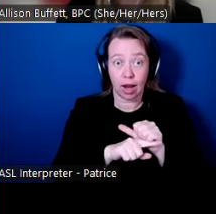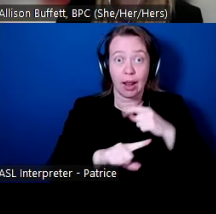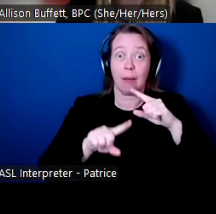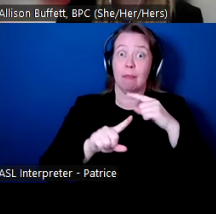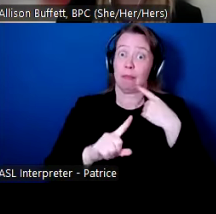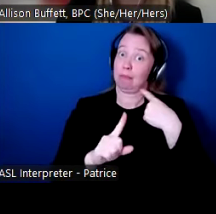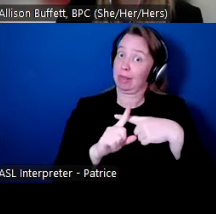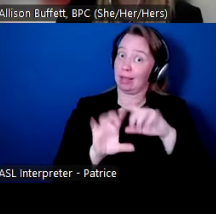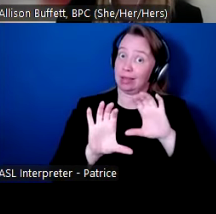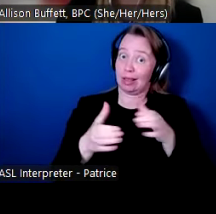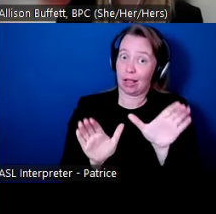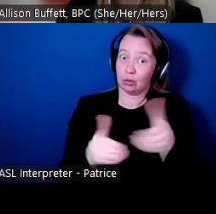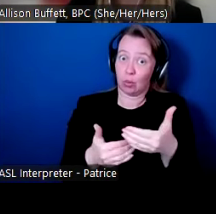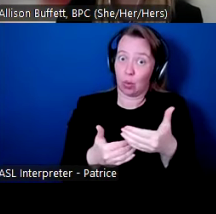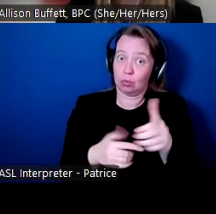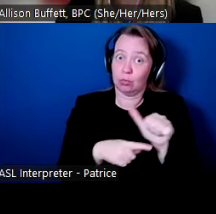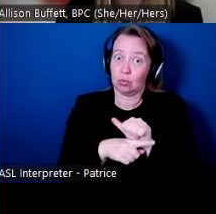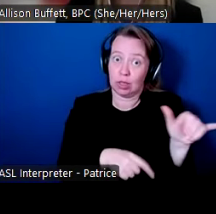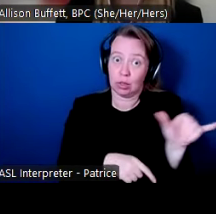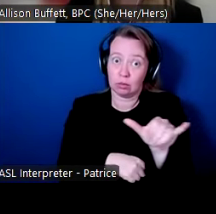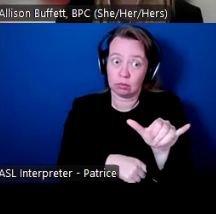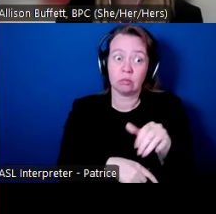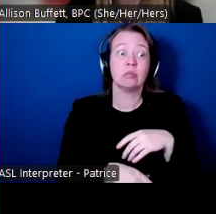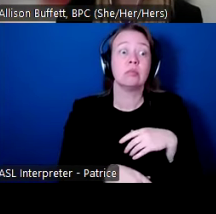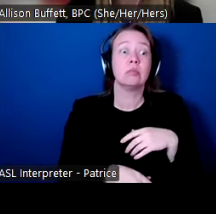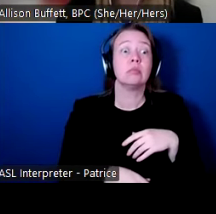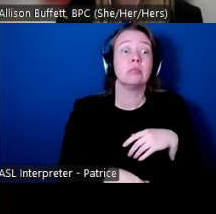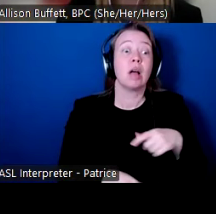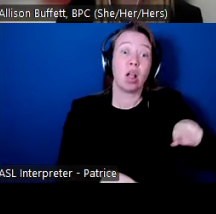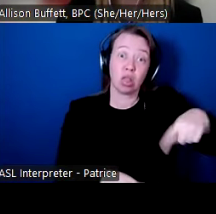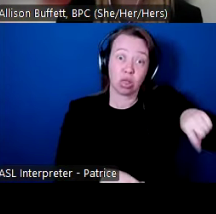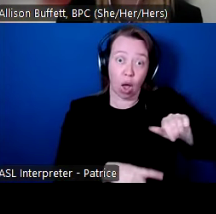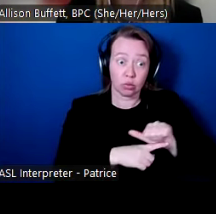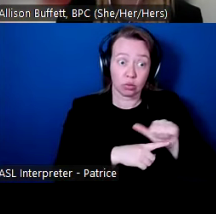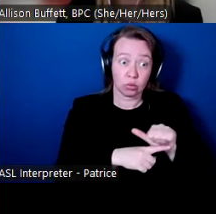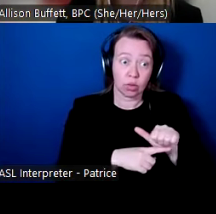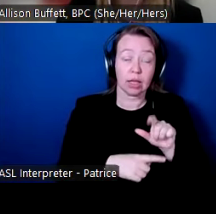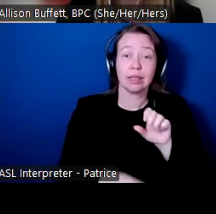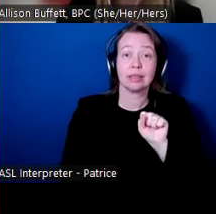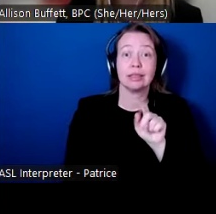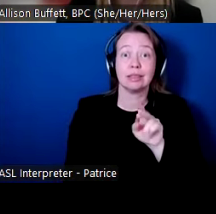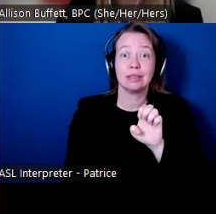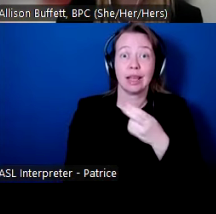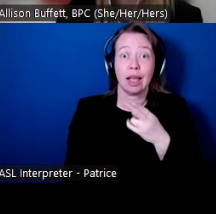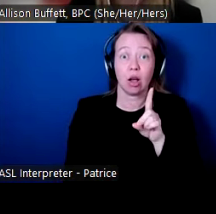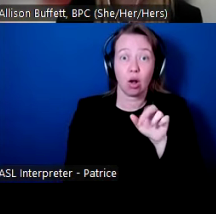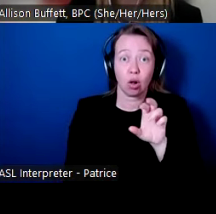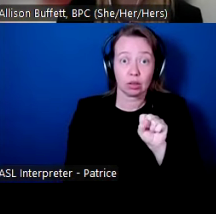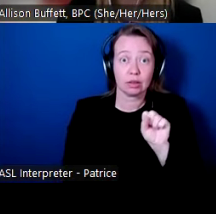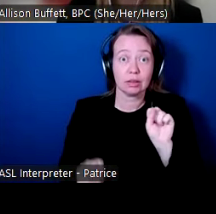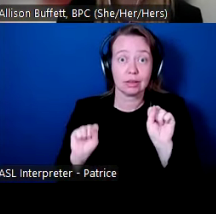In addition to these programs, stakeholders can also invest in initiatives that raise awareness of direct